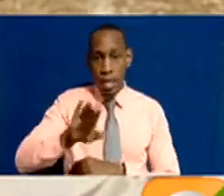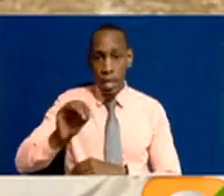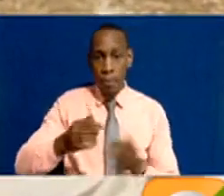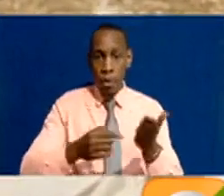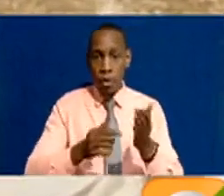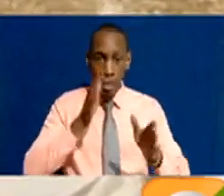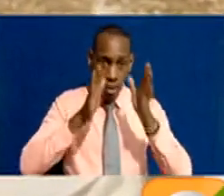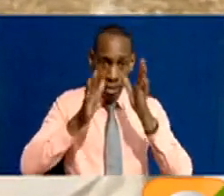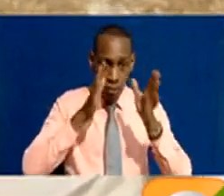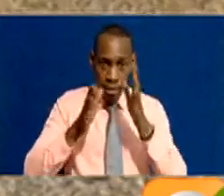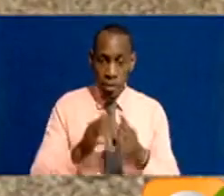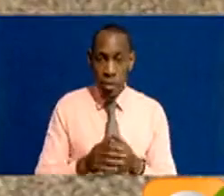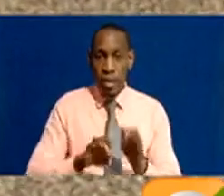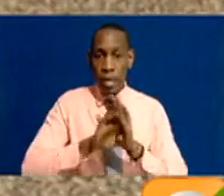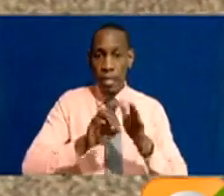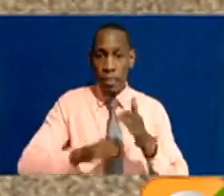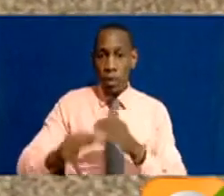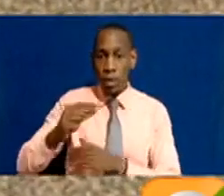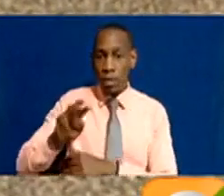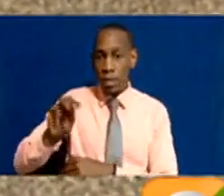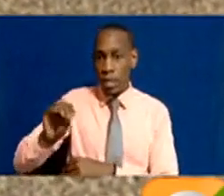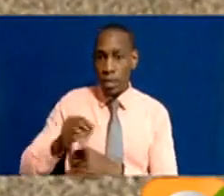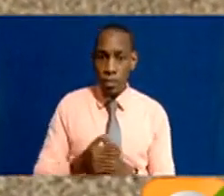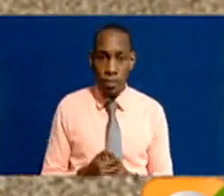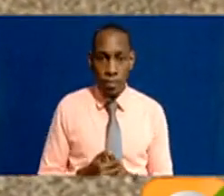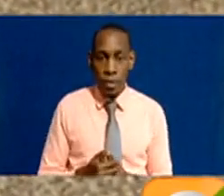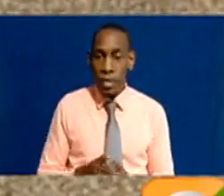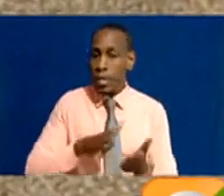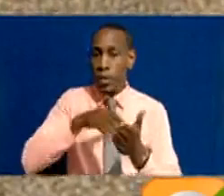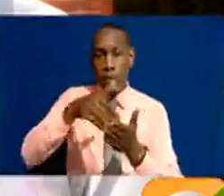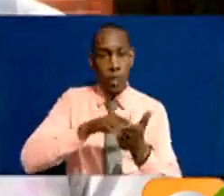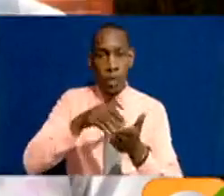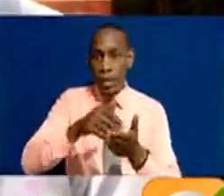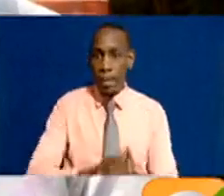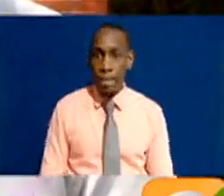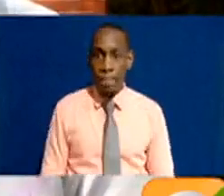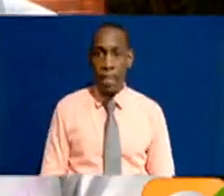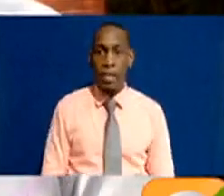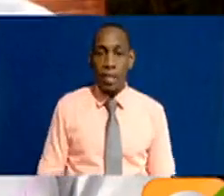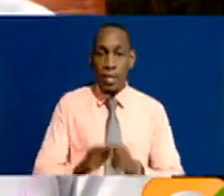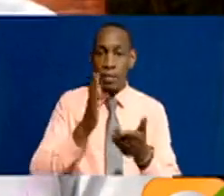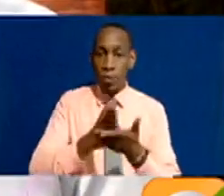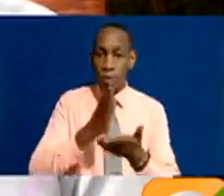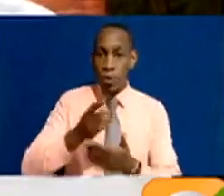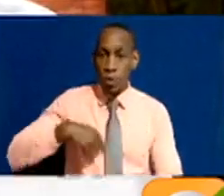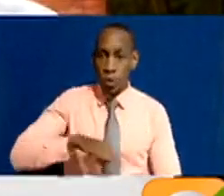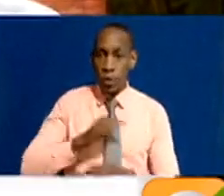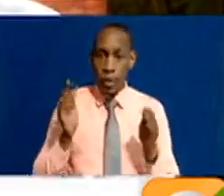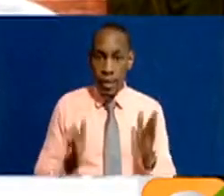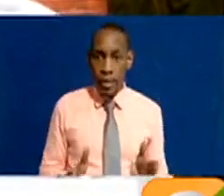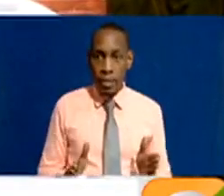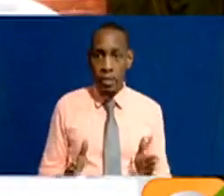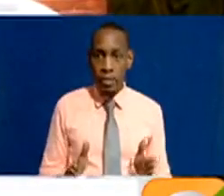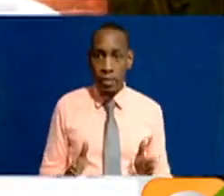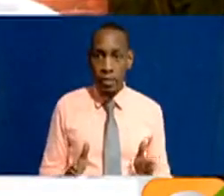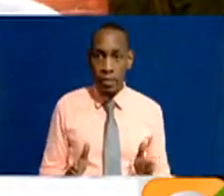biotechnology innovations, such as GMOs, are too fragile. Given the fact that we, as Kenyans,